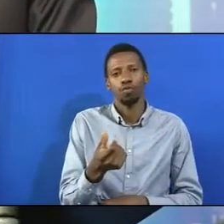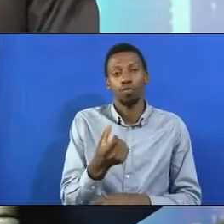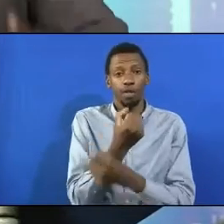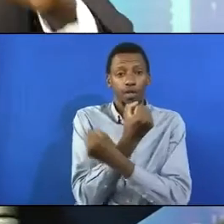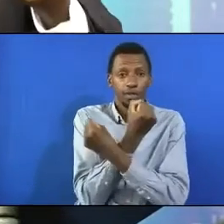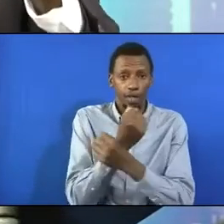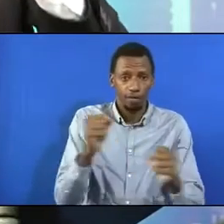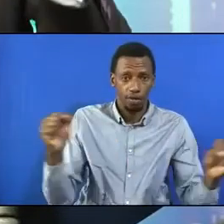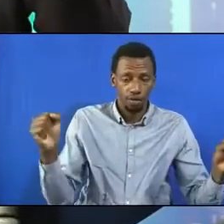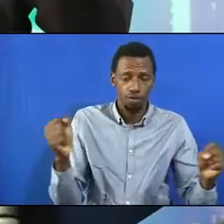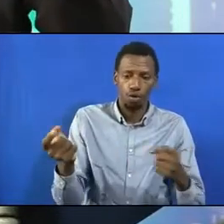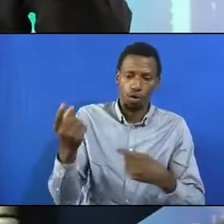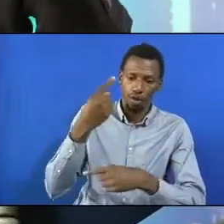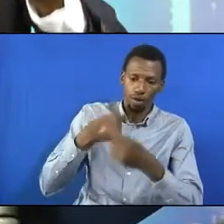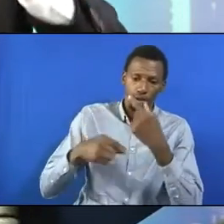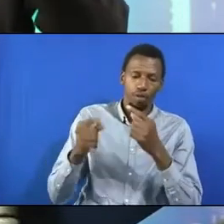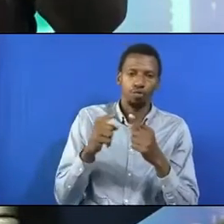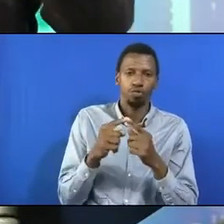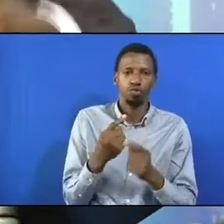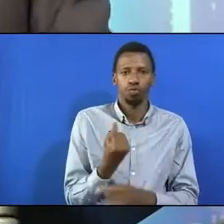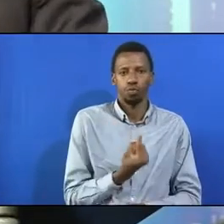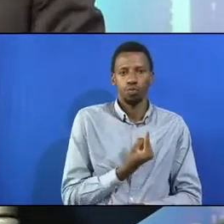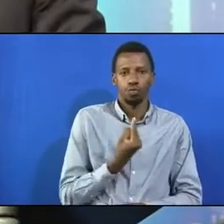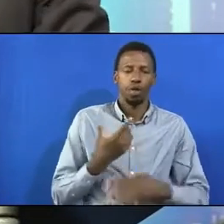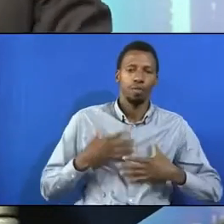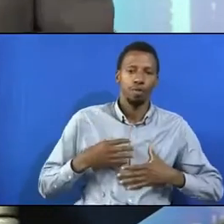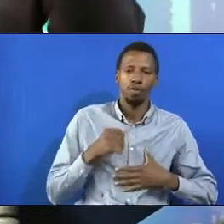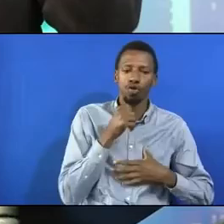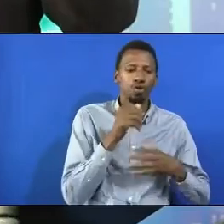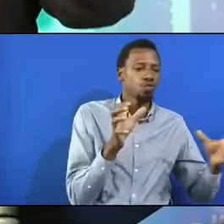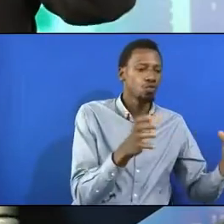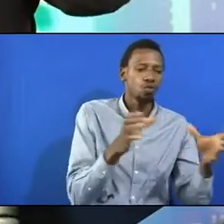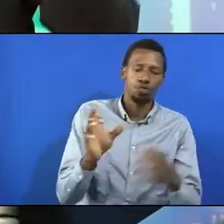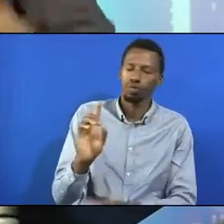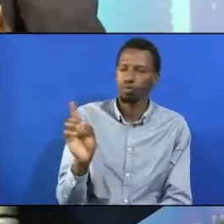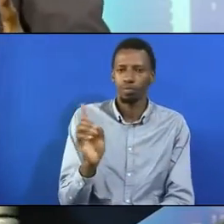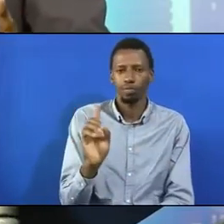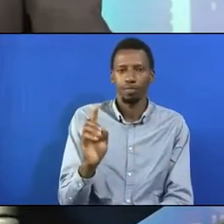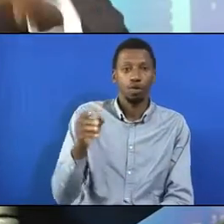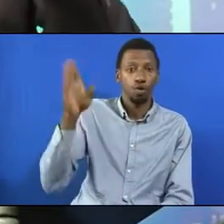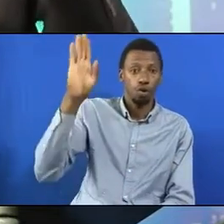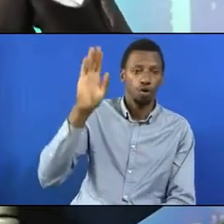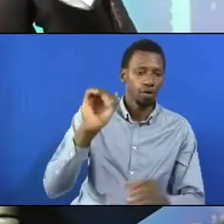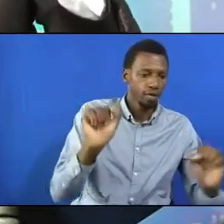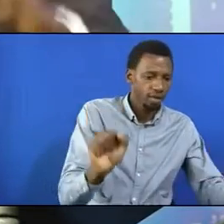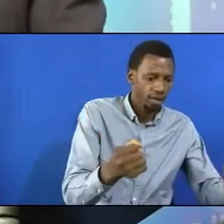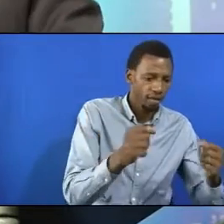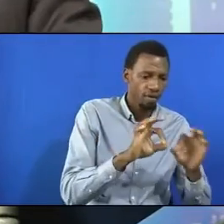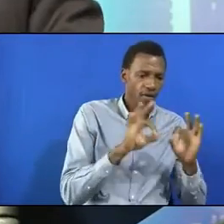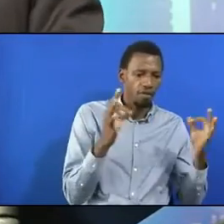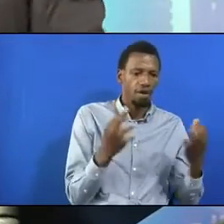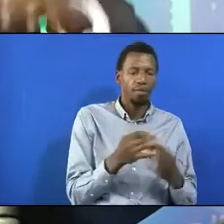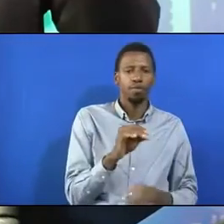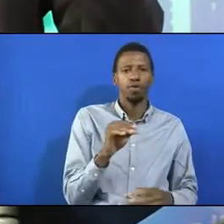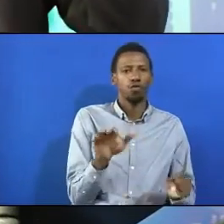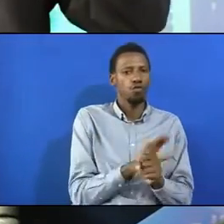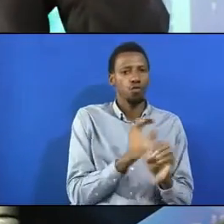Salvation comes to single individuals and not to groups. God does not save families, God saves